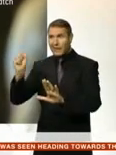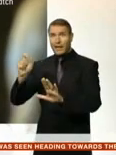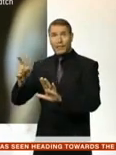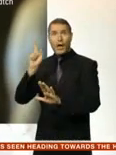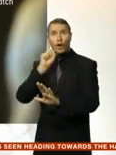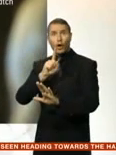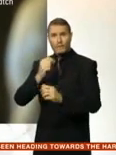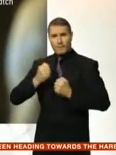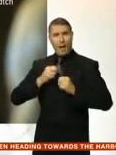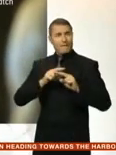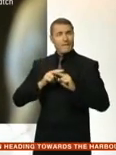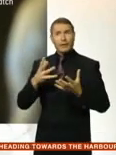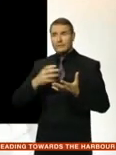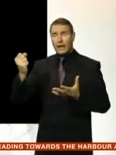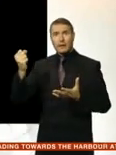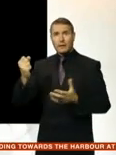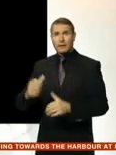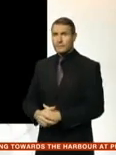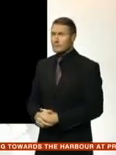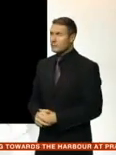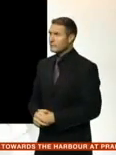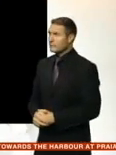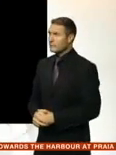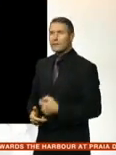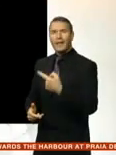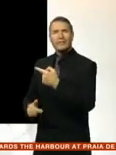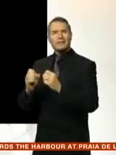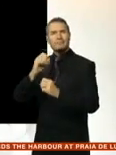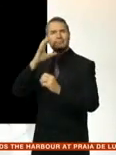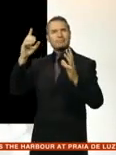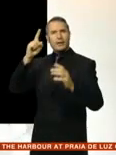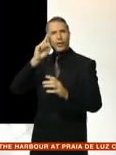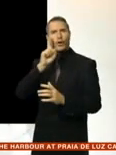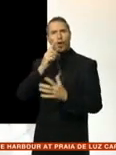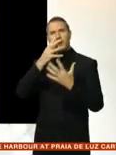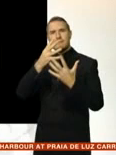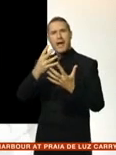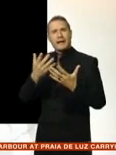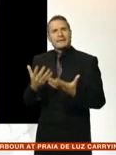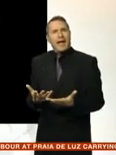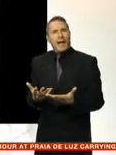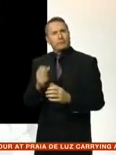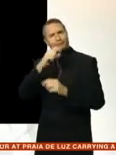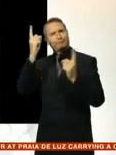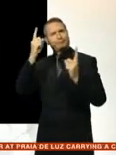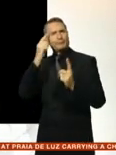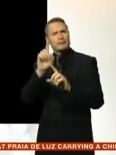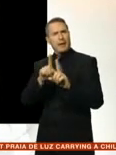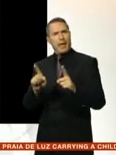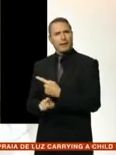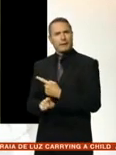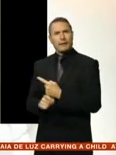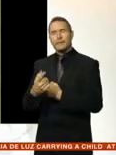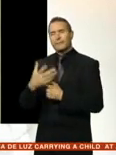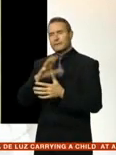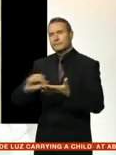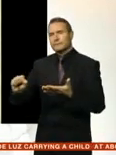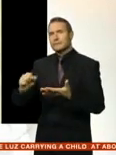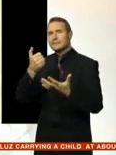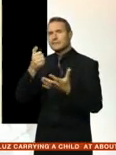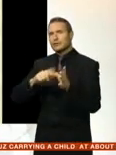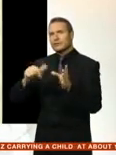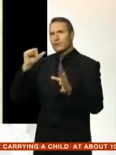girl away from her family. This is an image of how Madeleine might look now. It's more than 6 years since